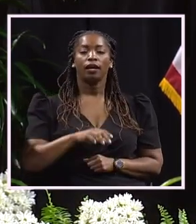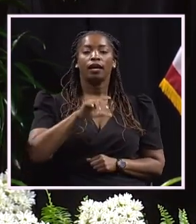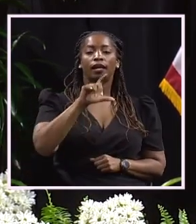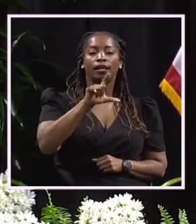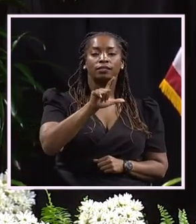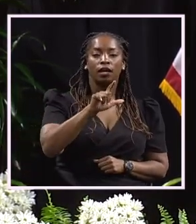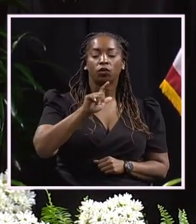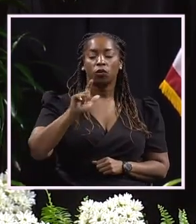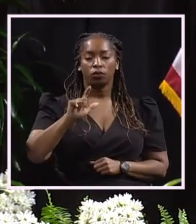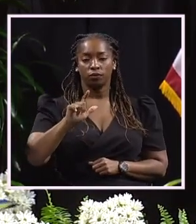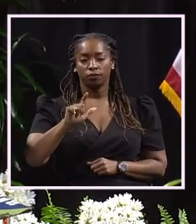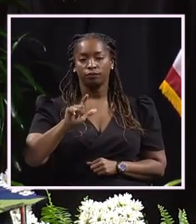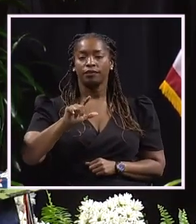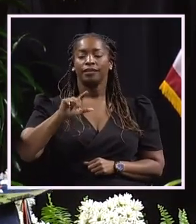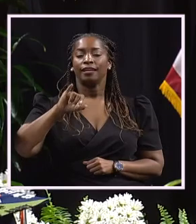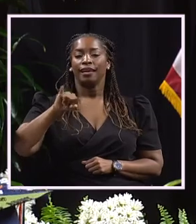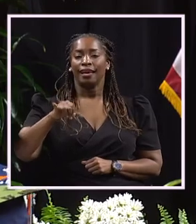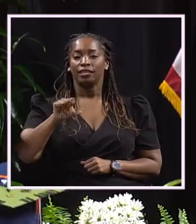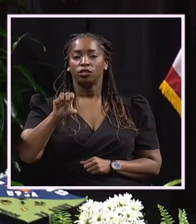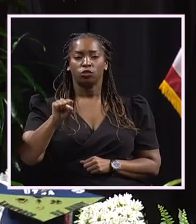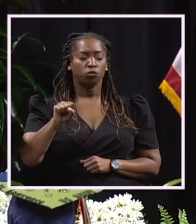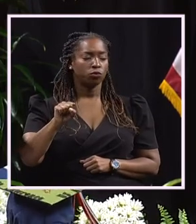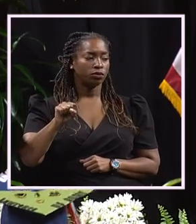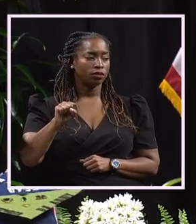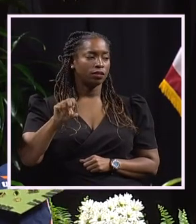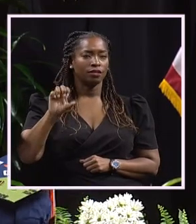Lazaro Jesus Spice.